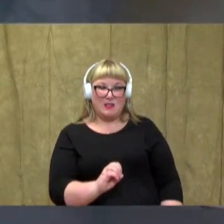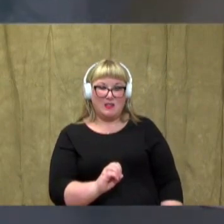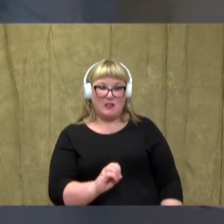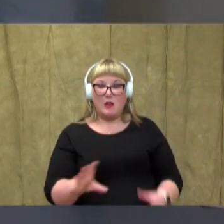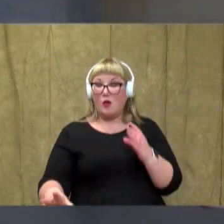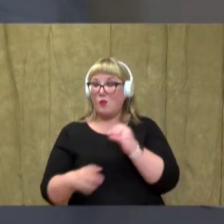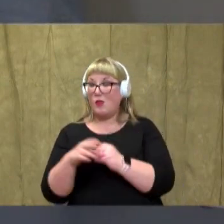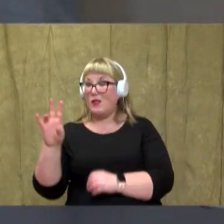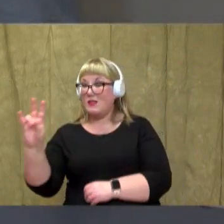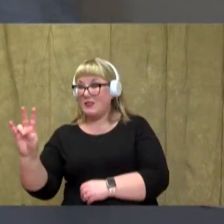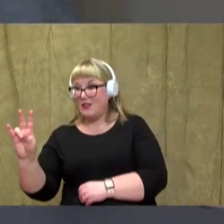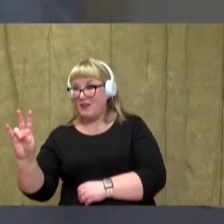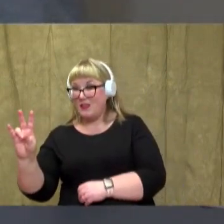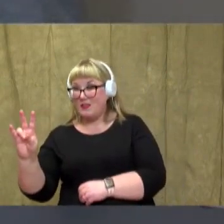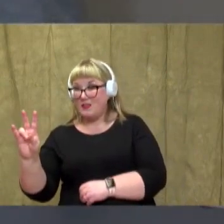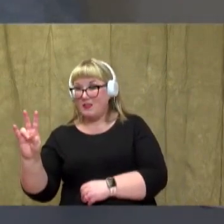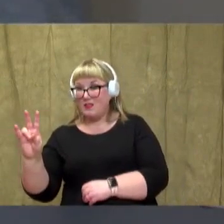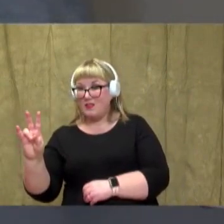Plus our 7 ones